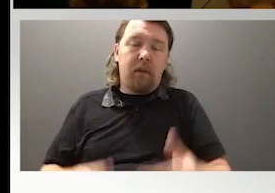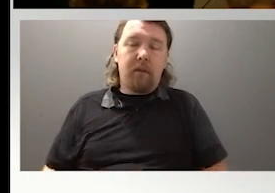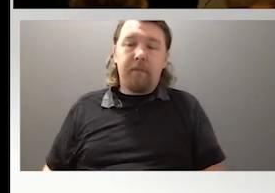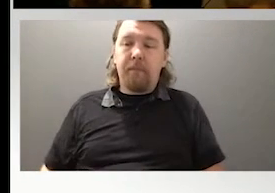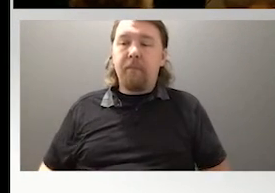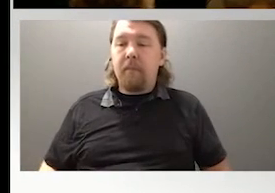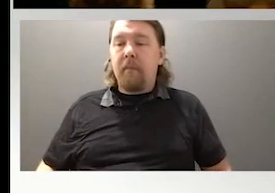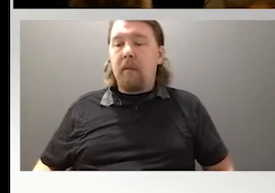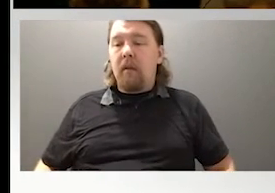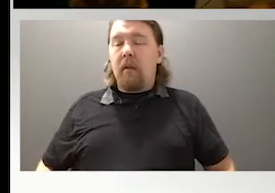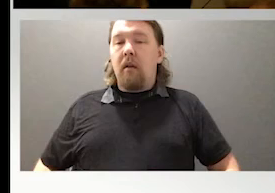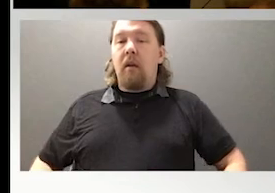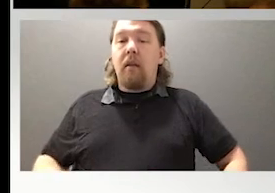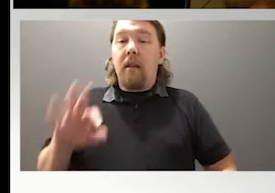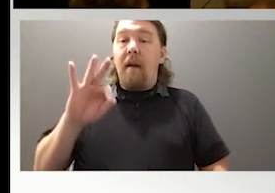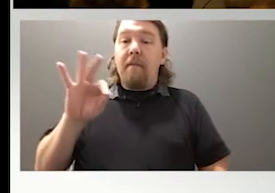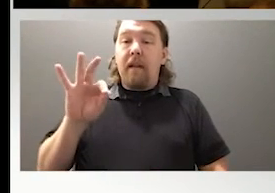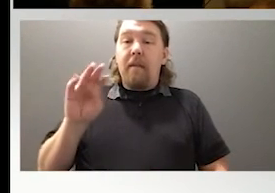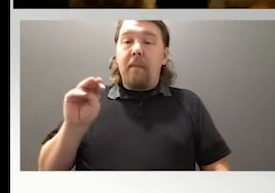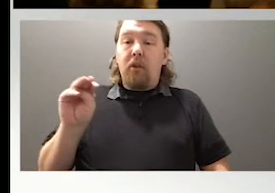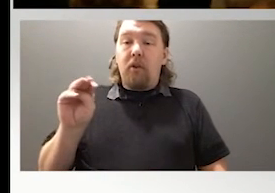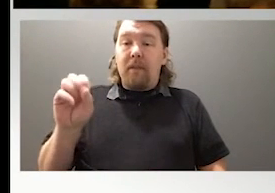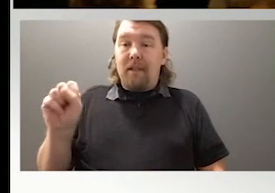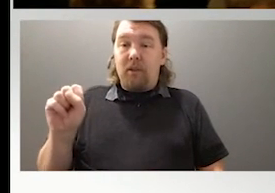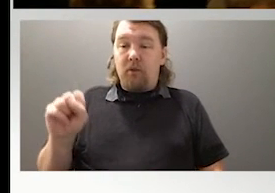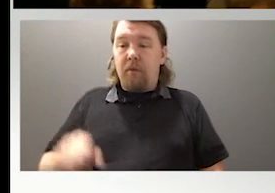And Phelan-McDermott syndrome,